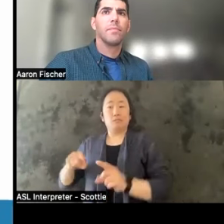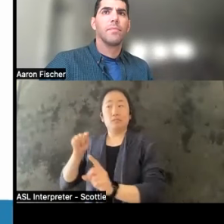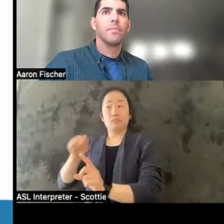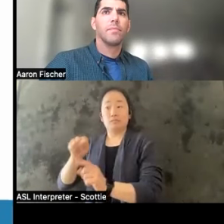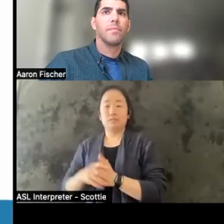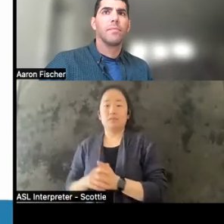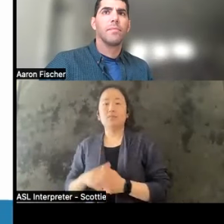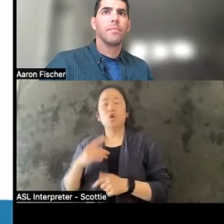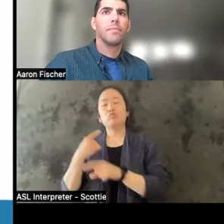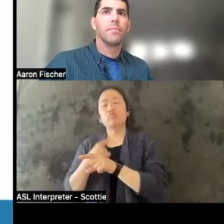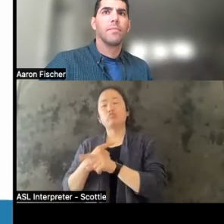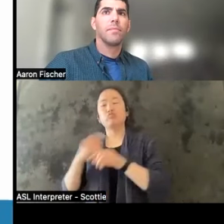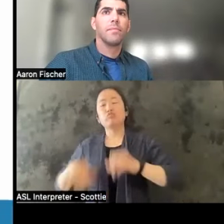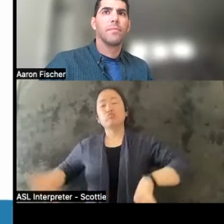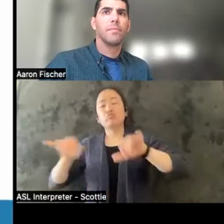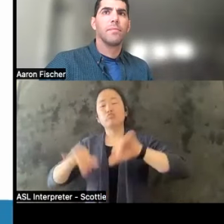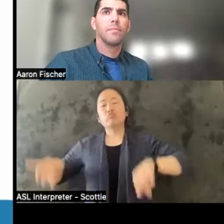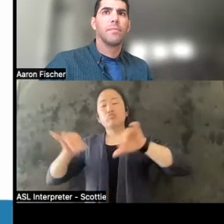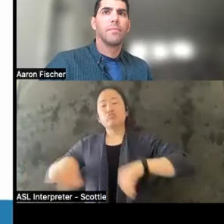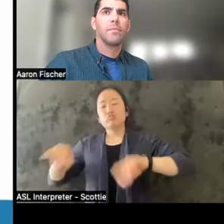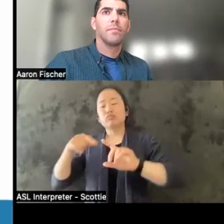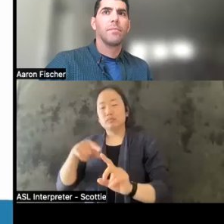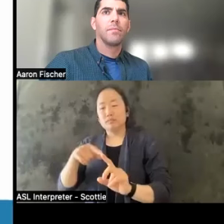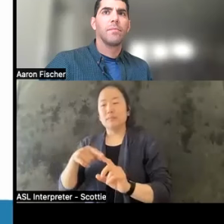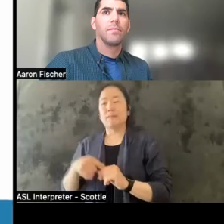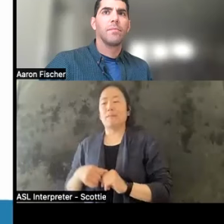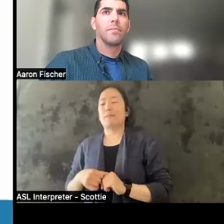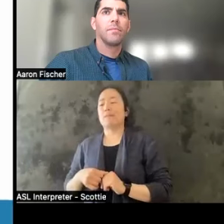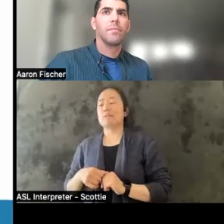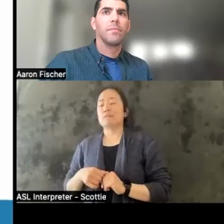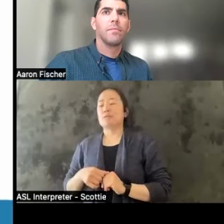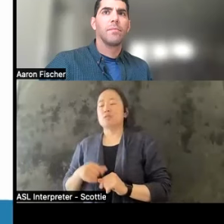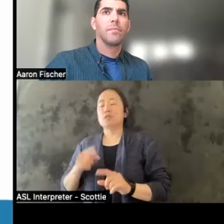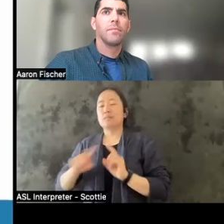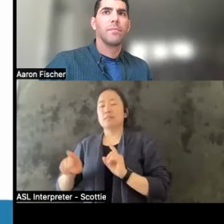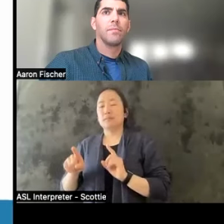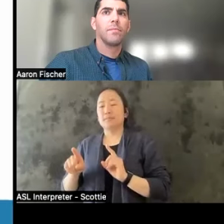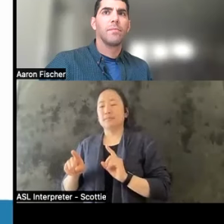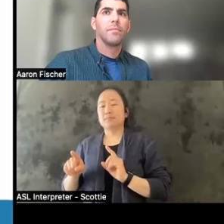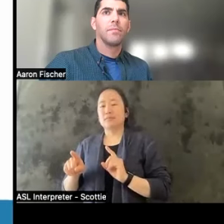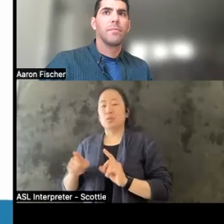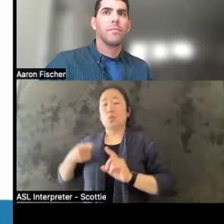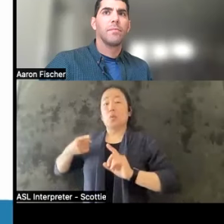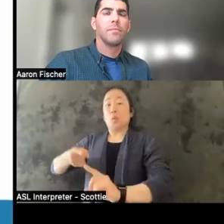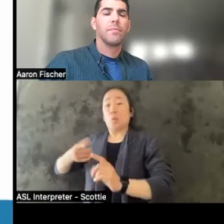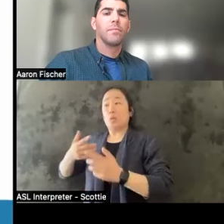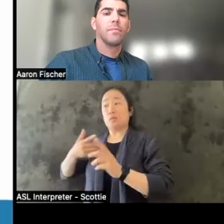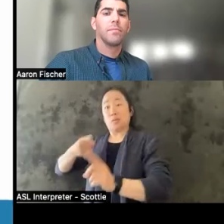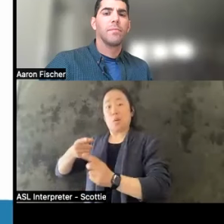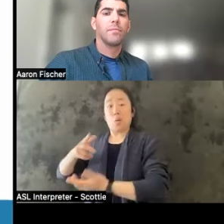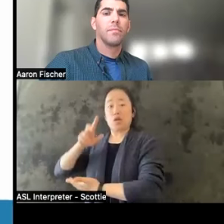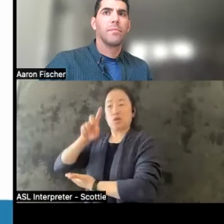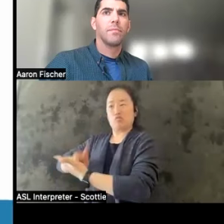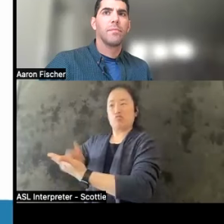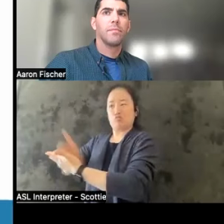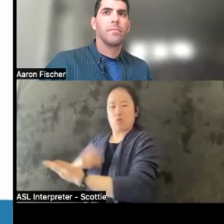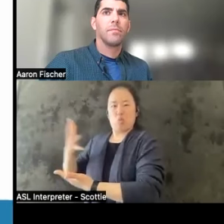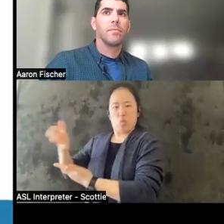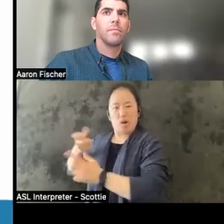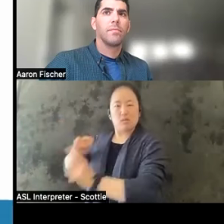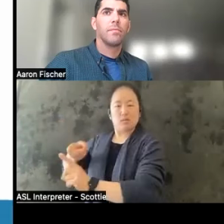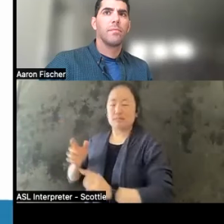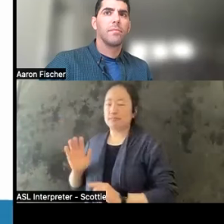was not undertaken, this policy or practice was not undertaken to discriminate against anybody, but it does